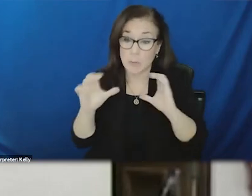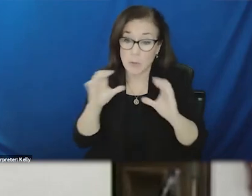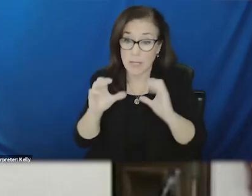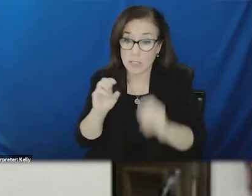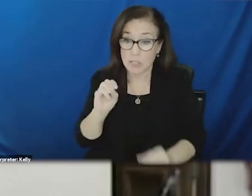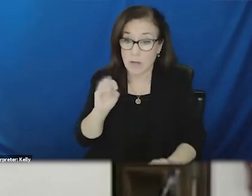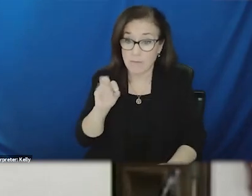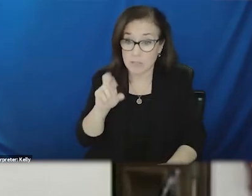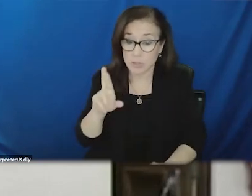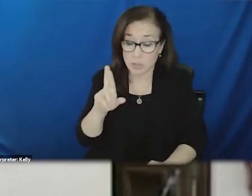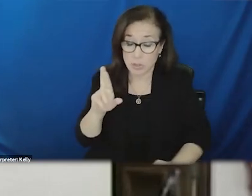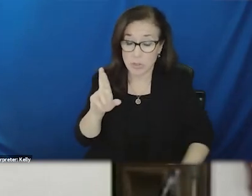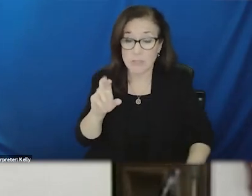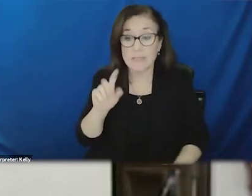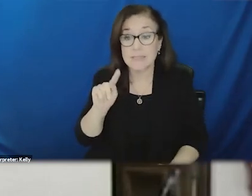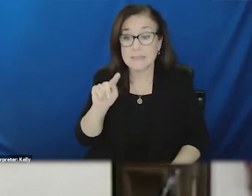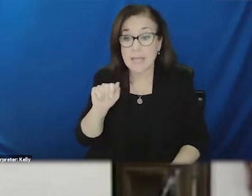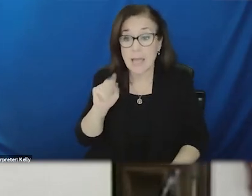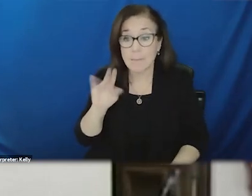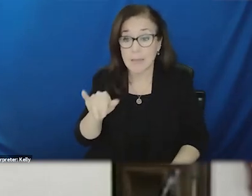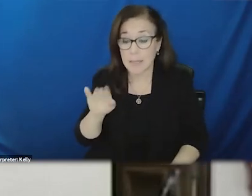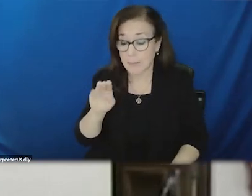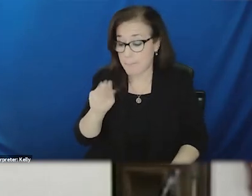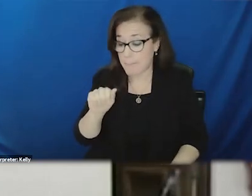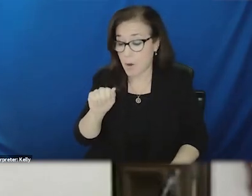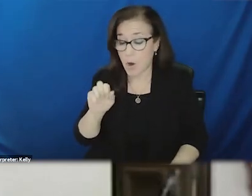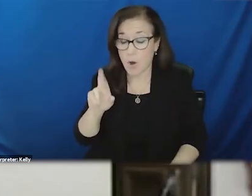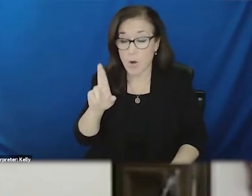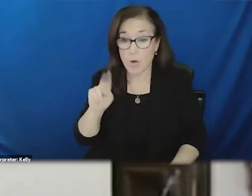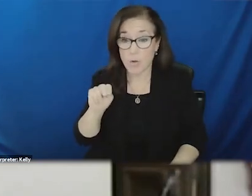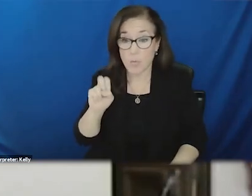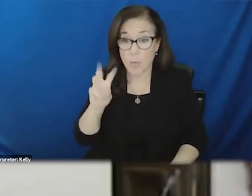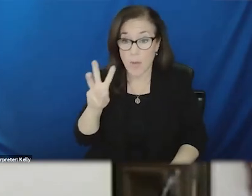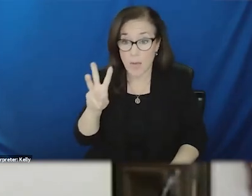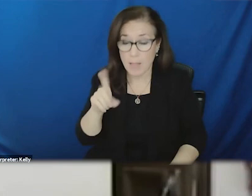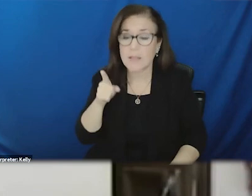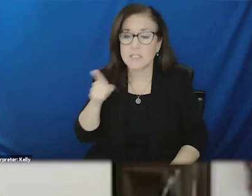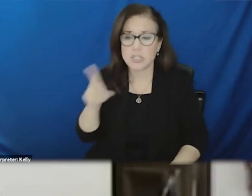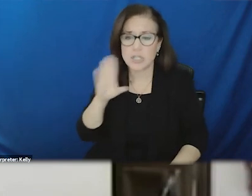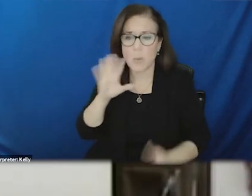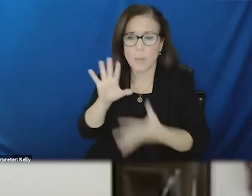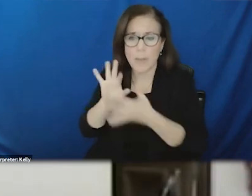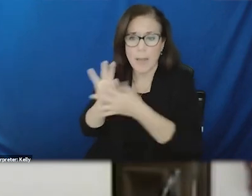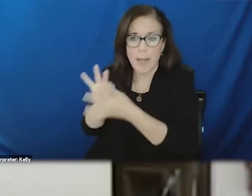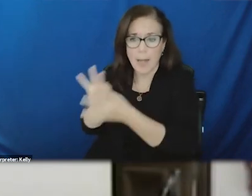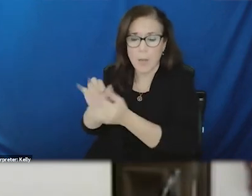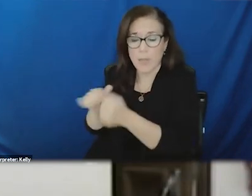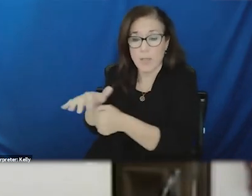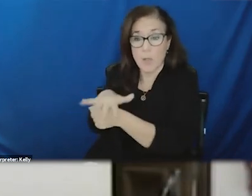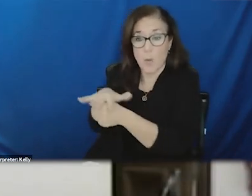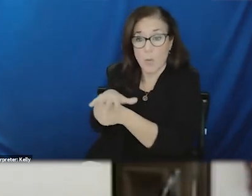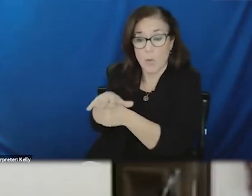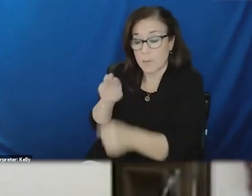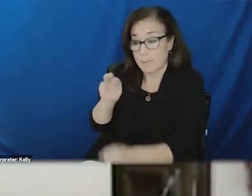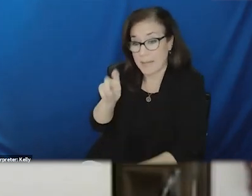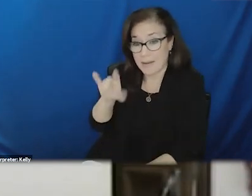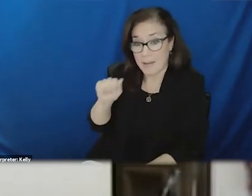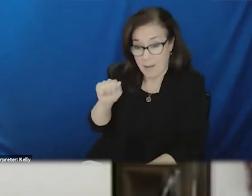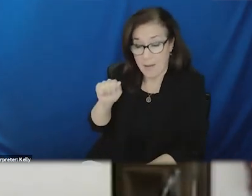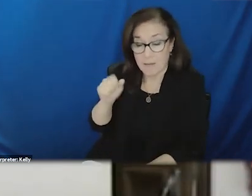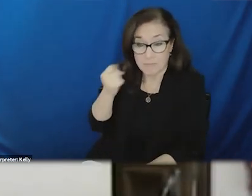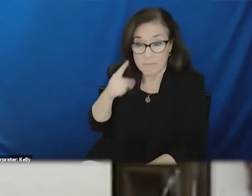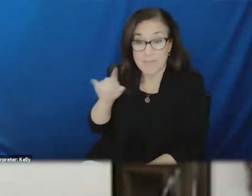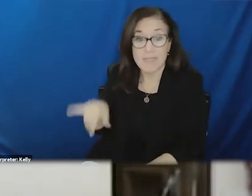Cami Barnwell, will be doing with local media, that our Super Sábados will bring out